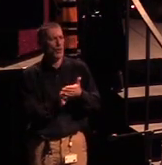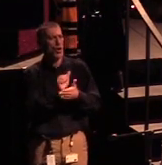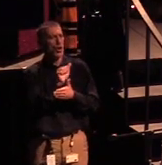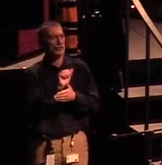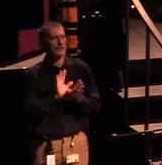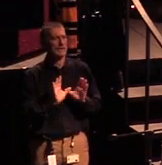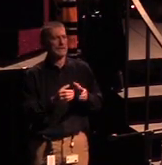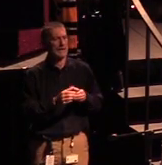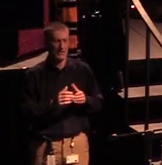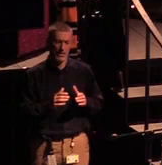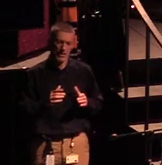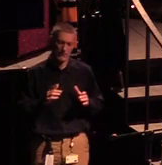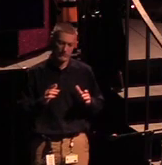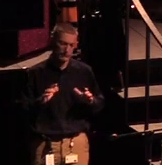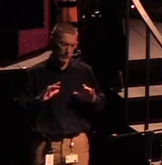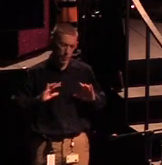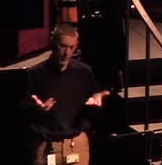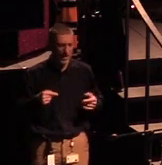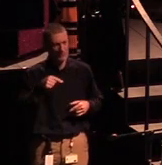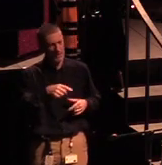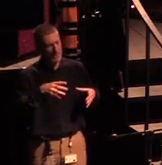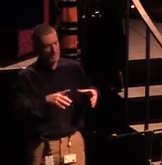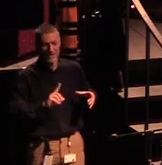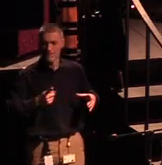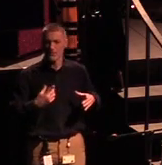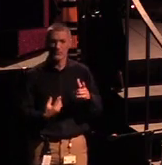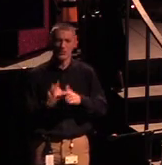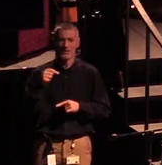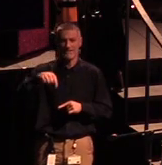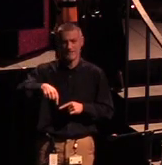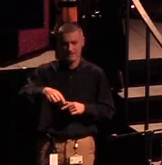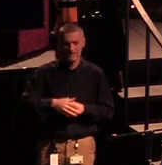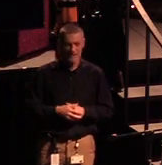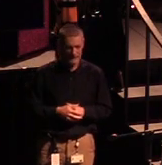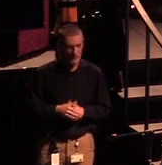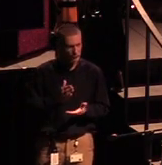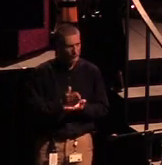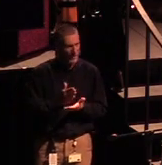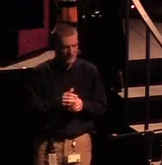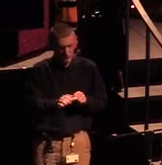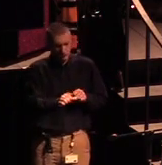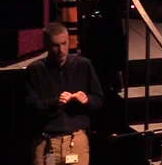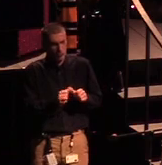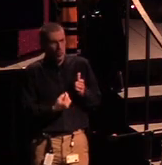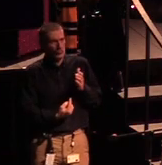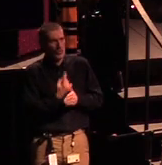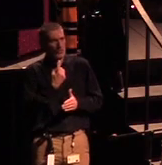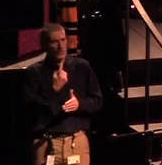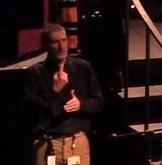without we couldn't have done this and they've worked incredibly hard to pull this project together there are really really short notice and